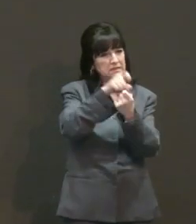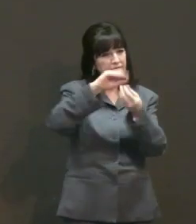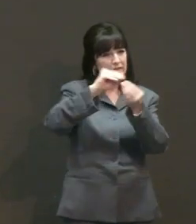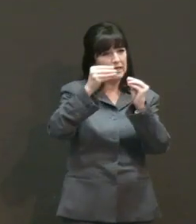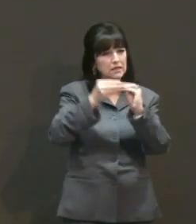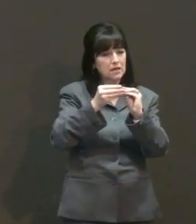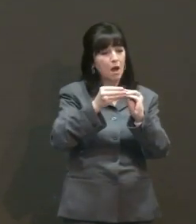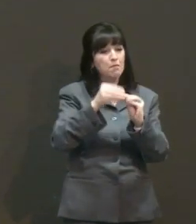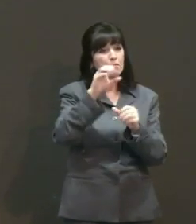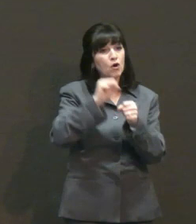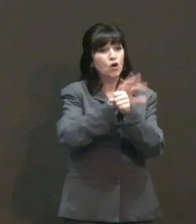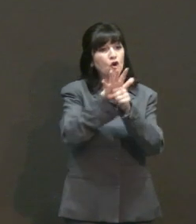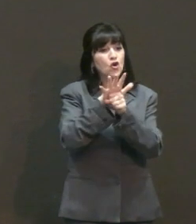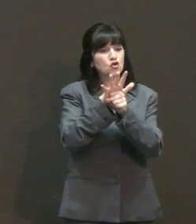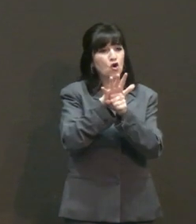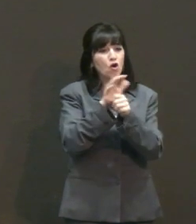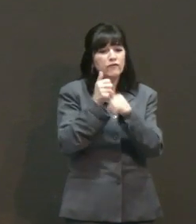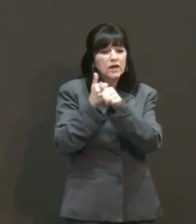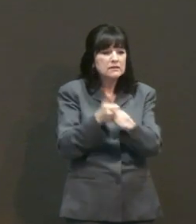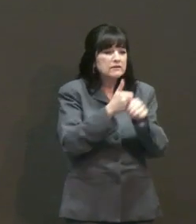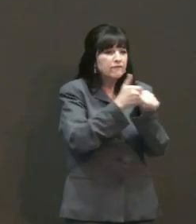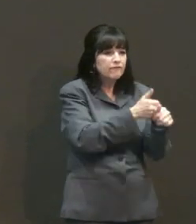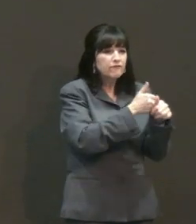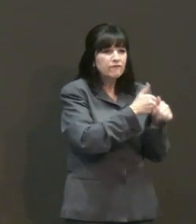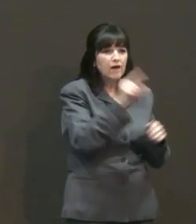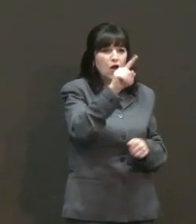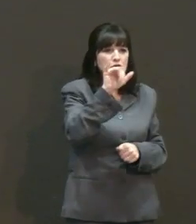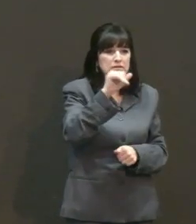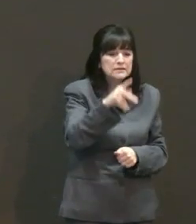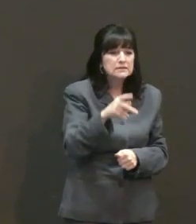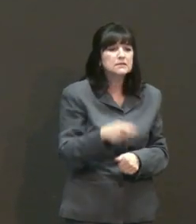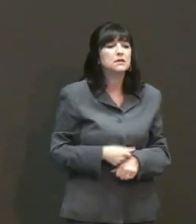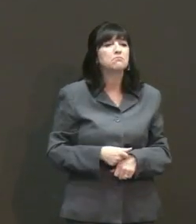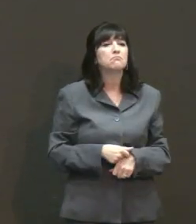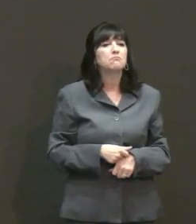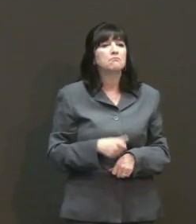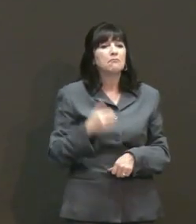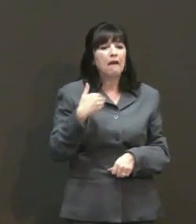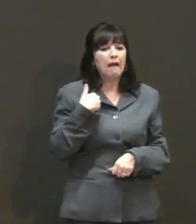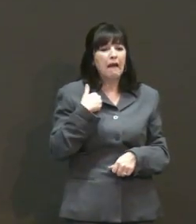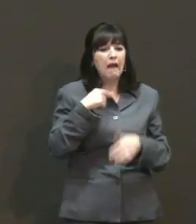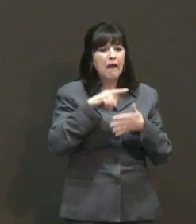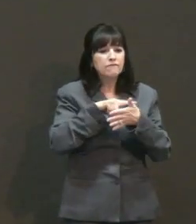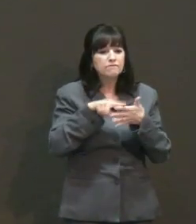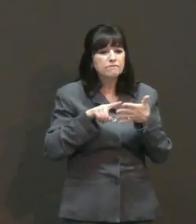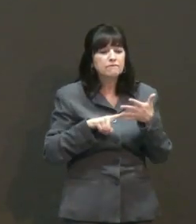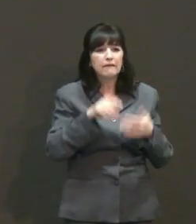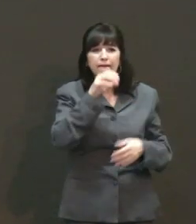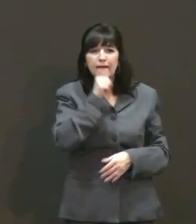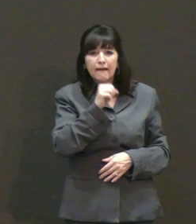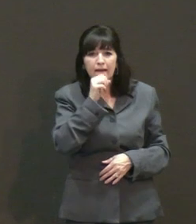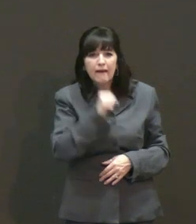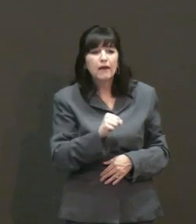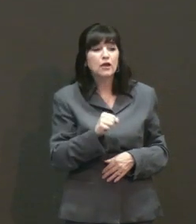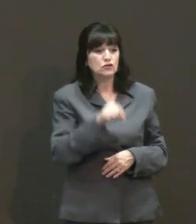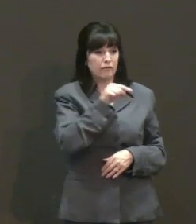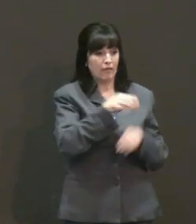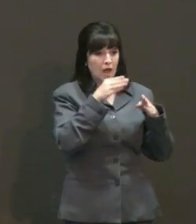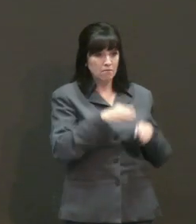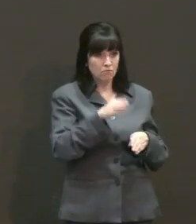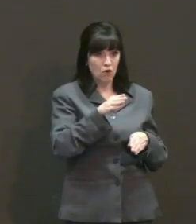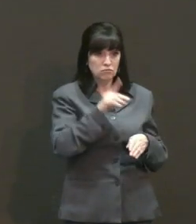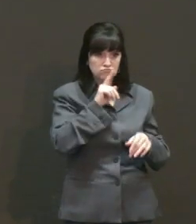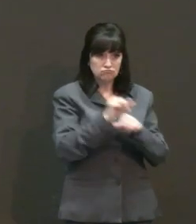cases neighborhoods. Some states provide exact age and recent travel that person may have had. Is the decision not to go into